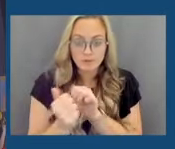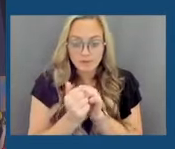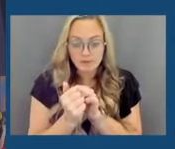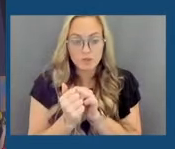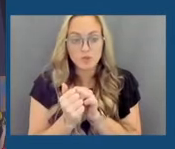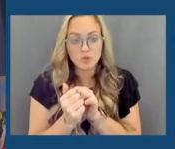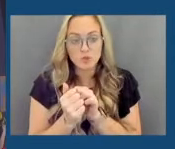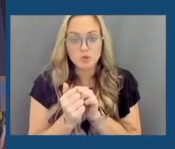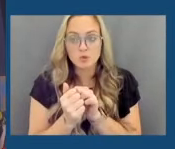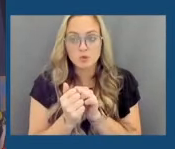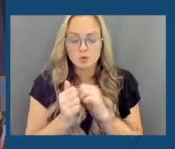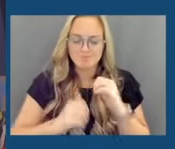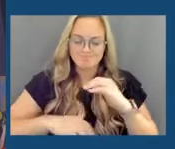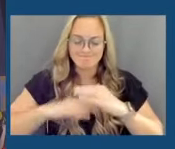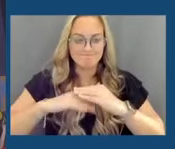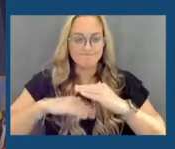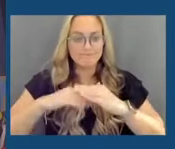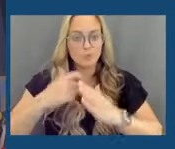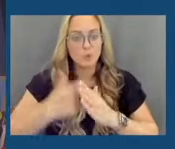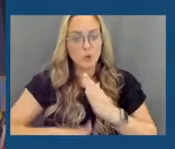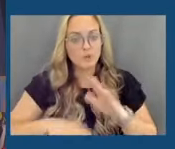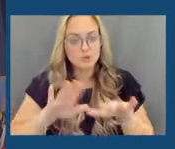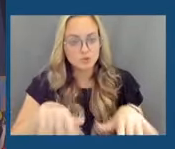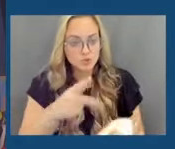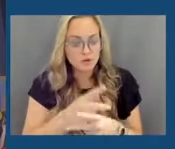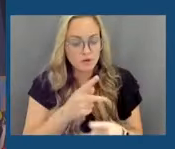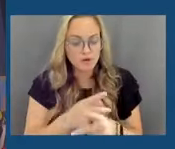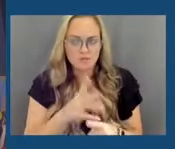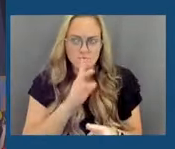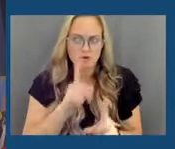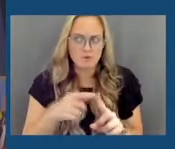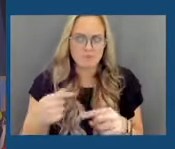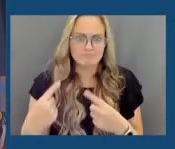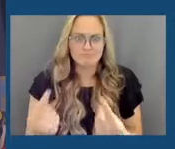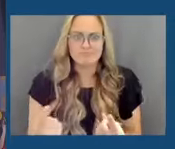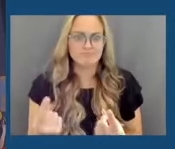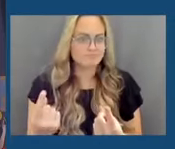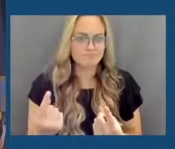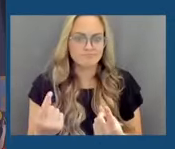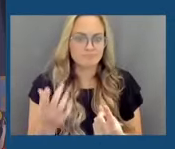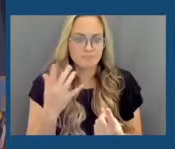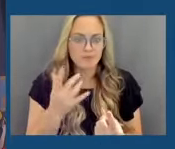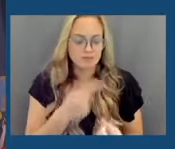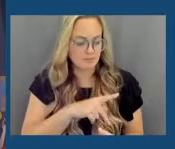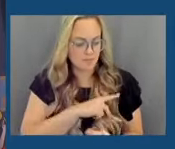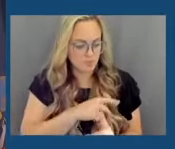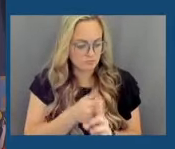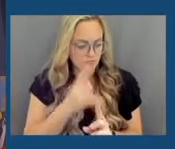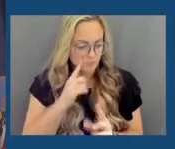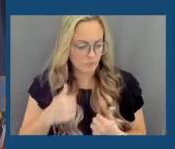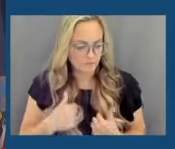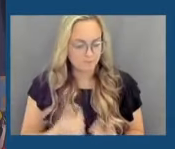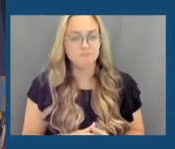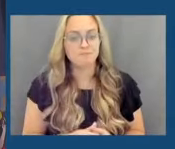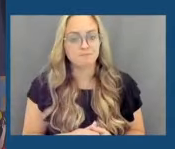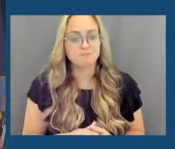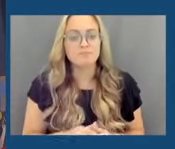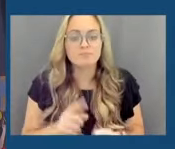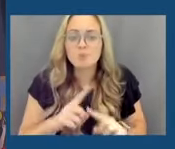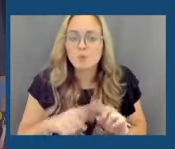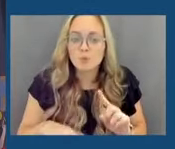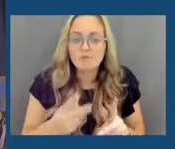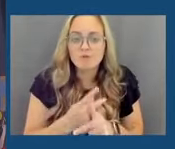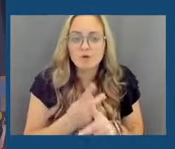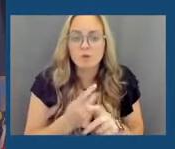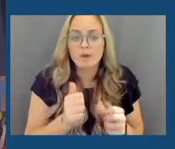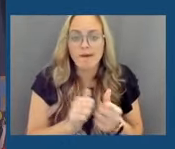cap the cost of childcare, something I've spoken a lot about because this was personal to me when we could not find childcare